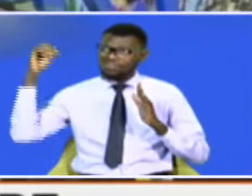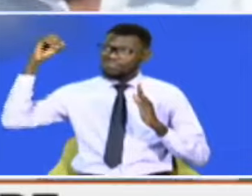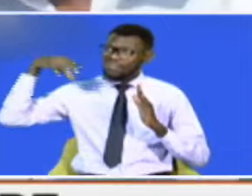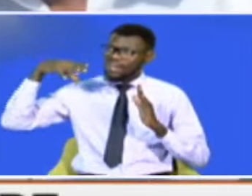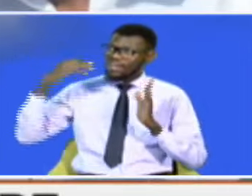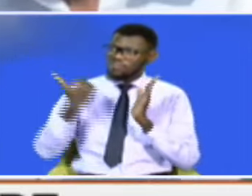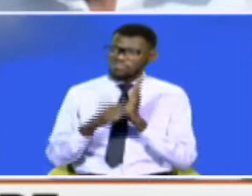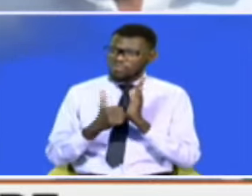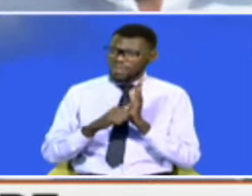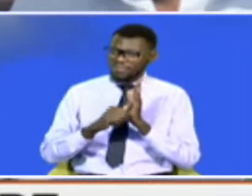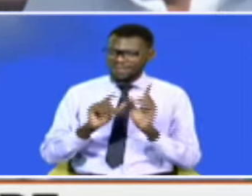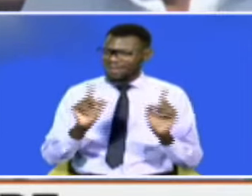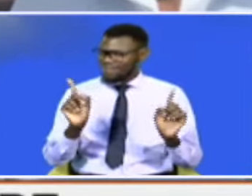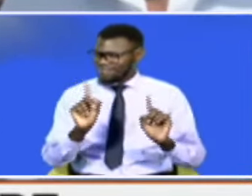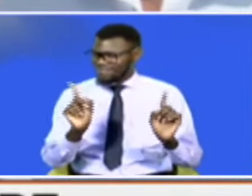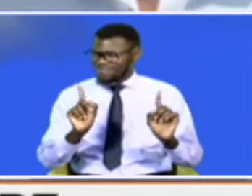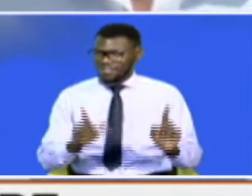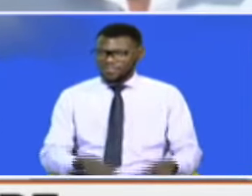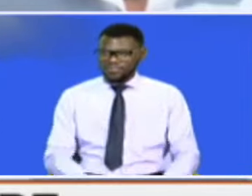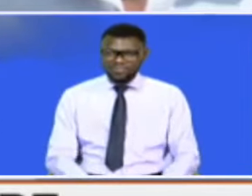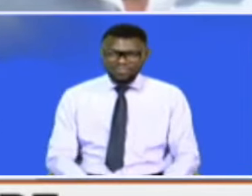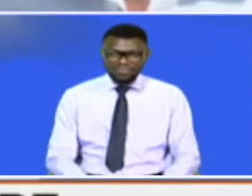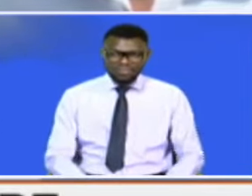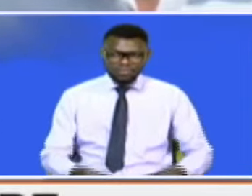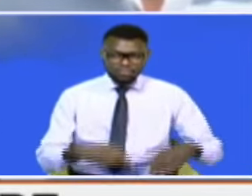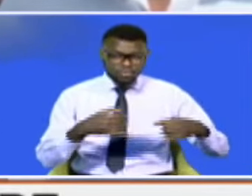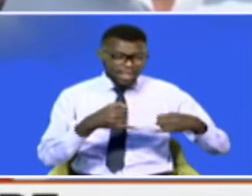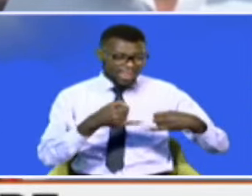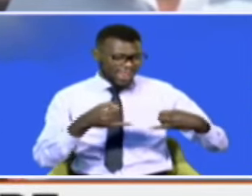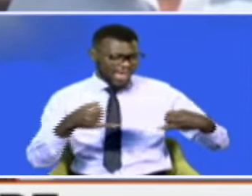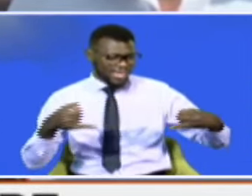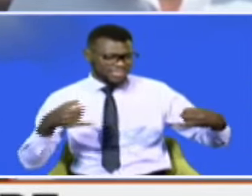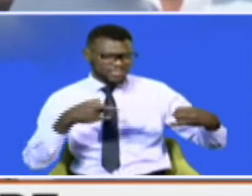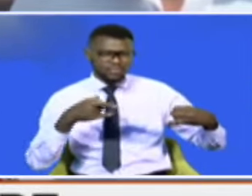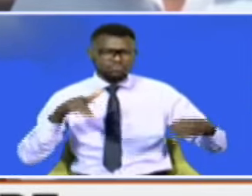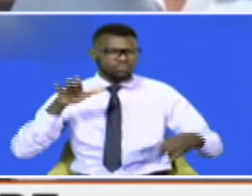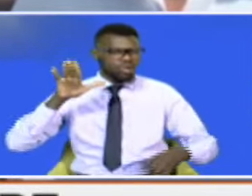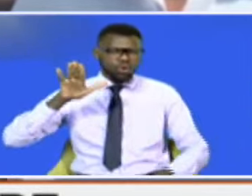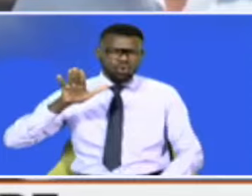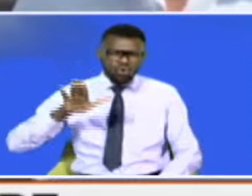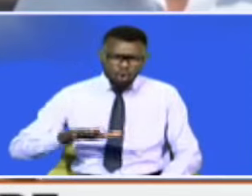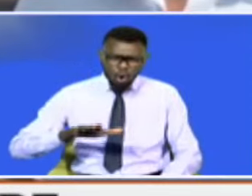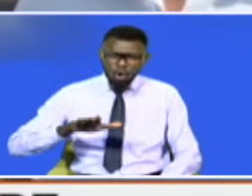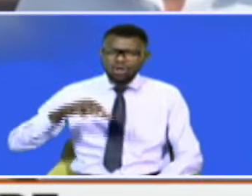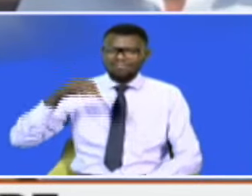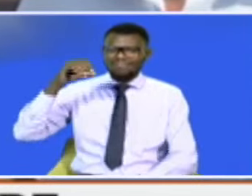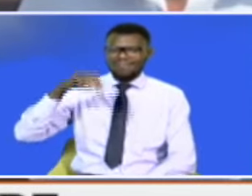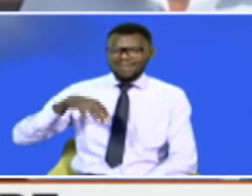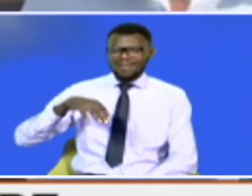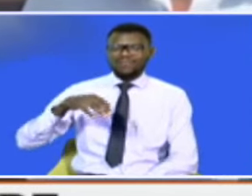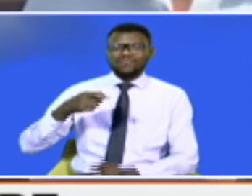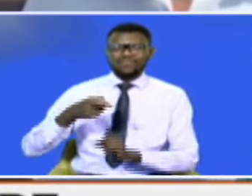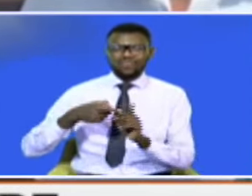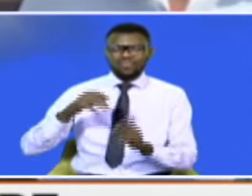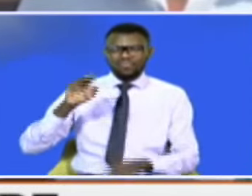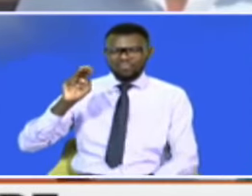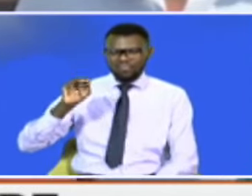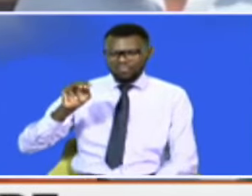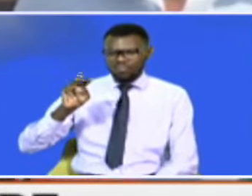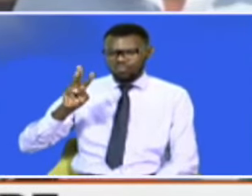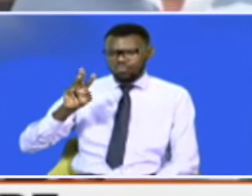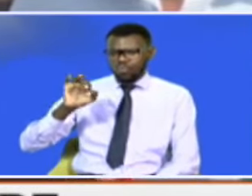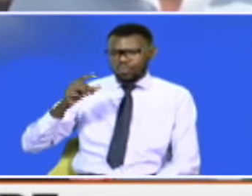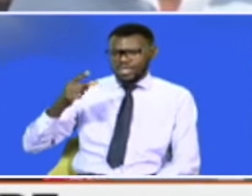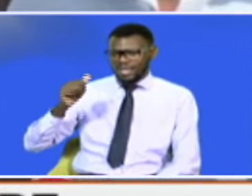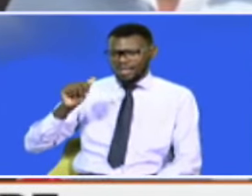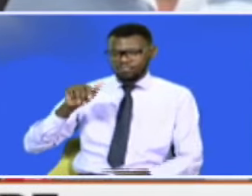fault. The line supplying the school is a low voltage line from our Moiga substation. At the time when